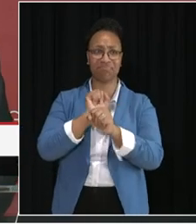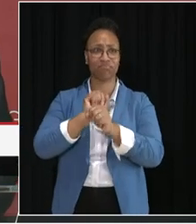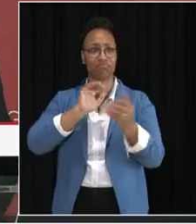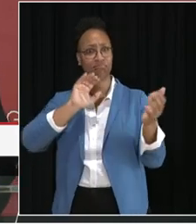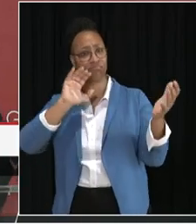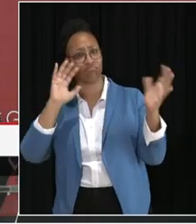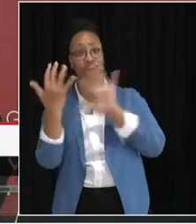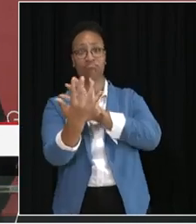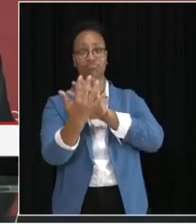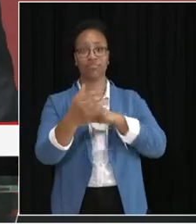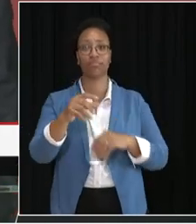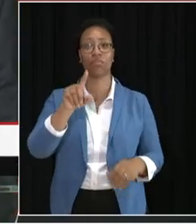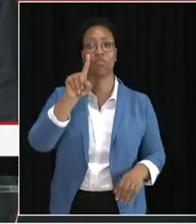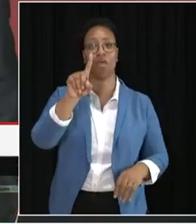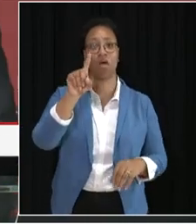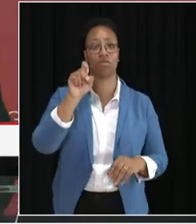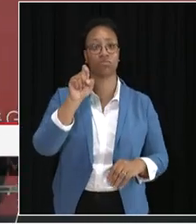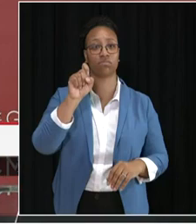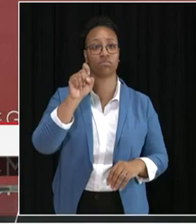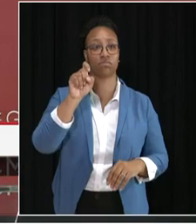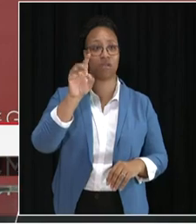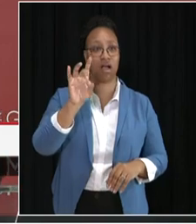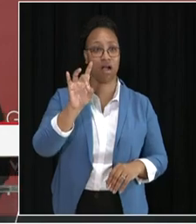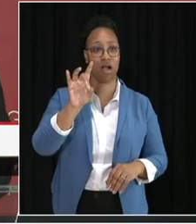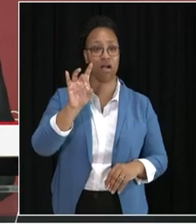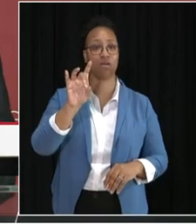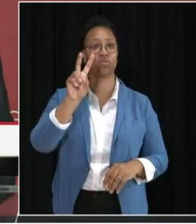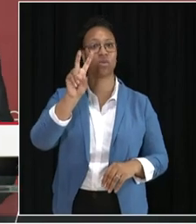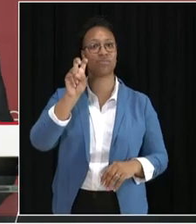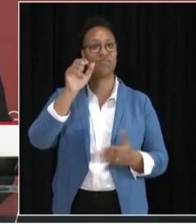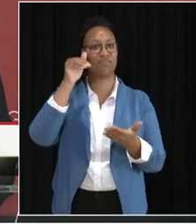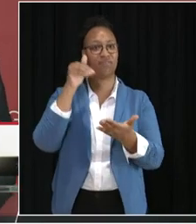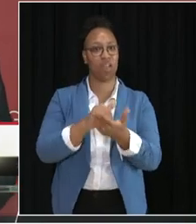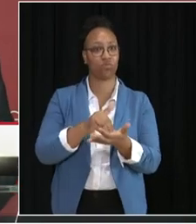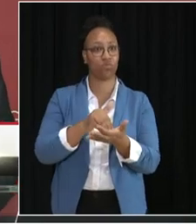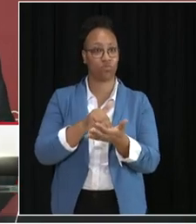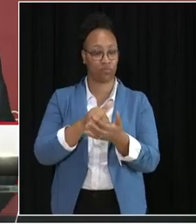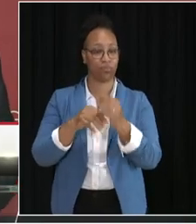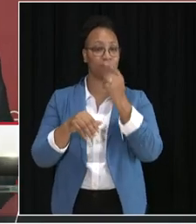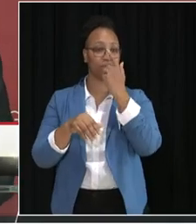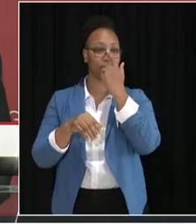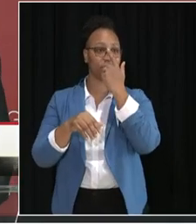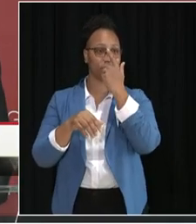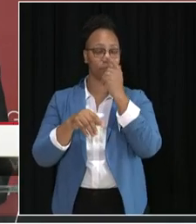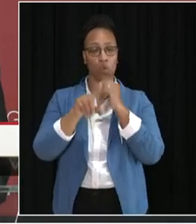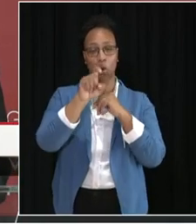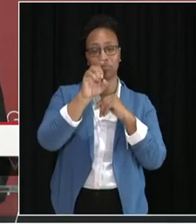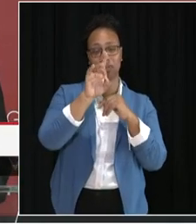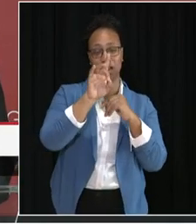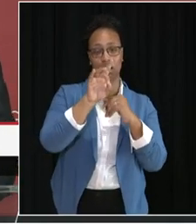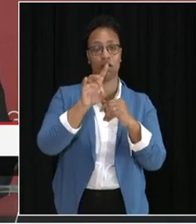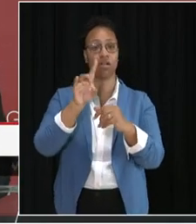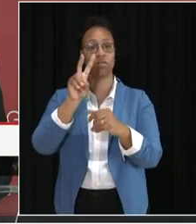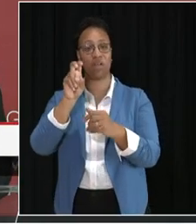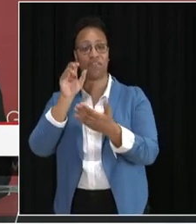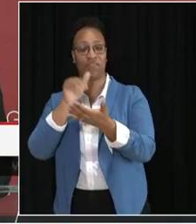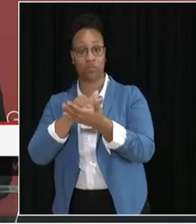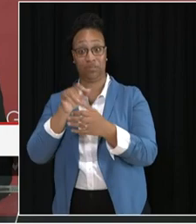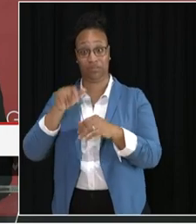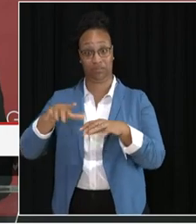spread over four floors with a total of 32 classrooms. With every school modernization, our